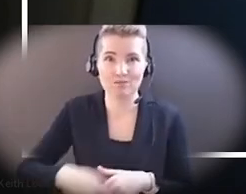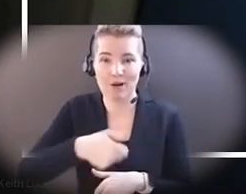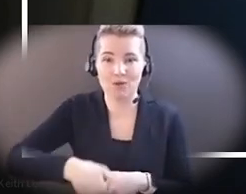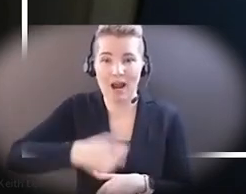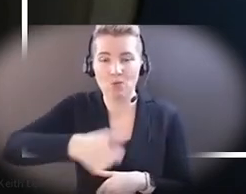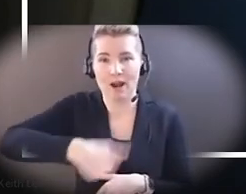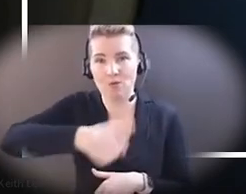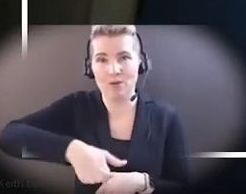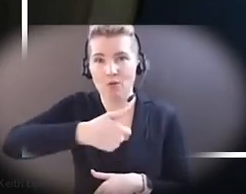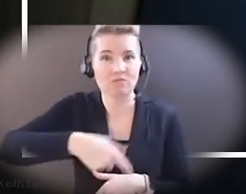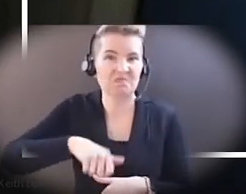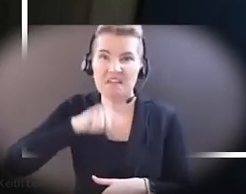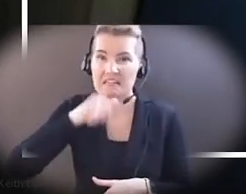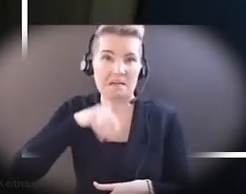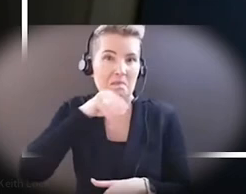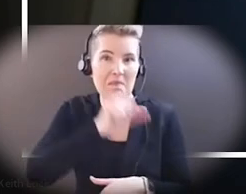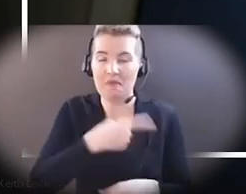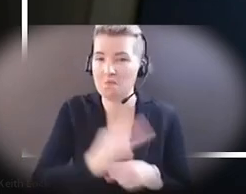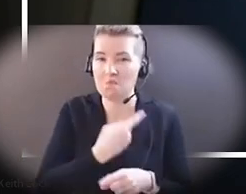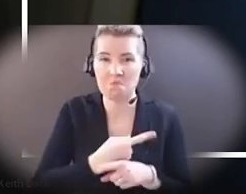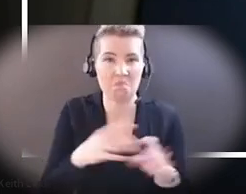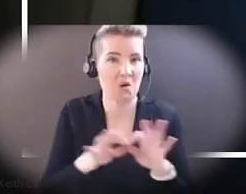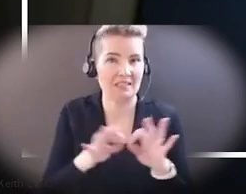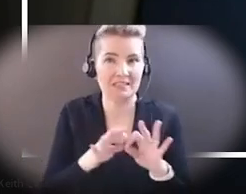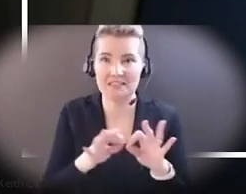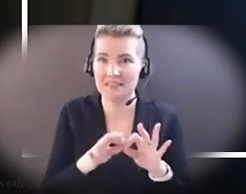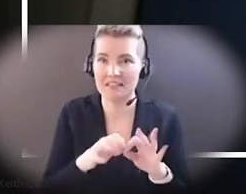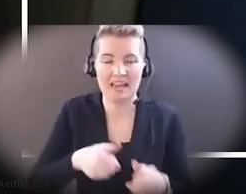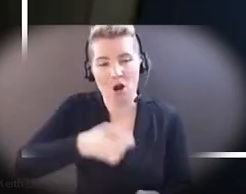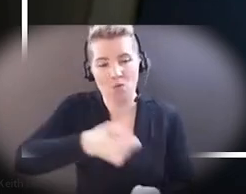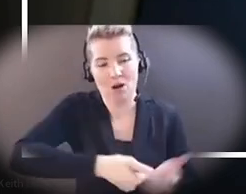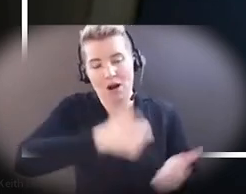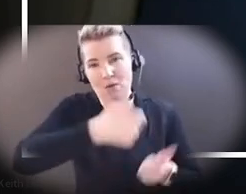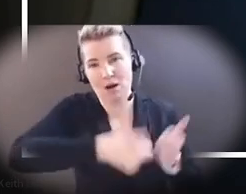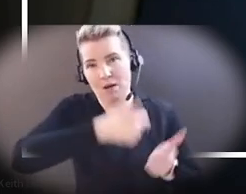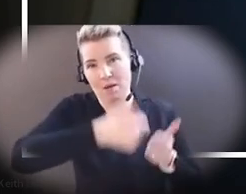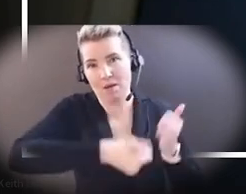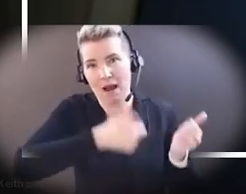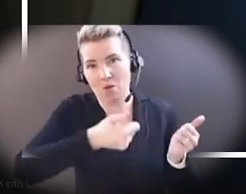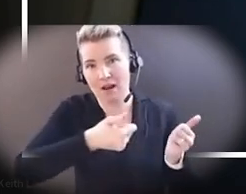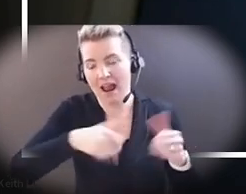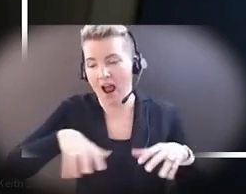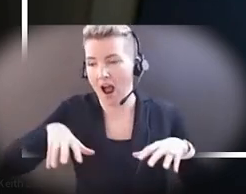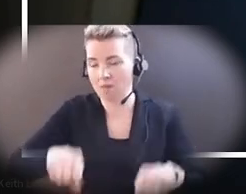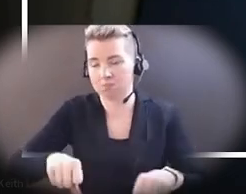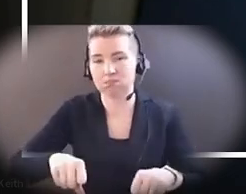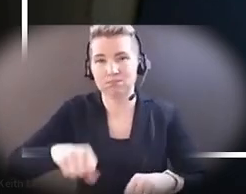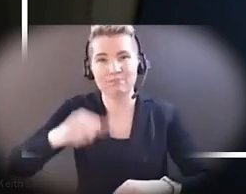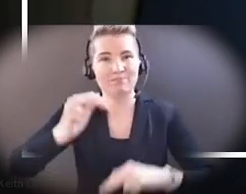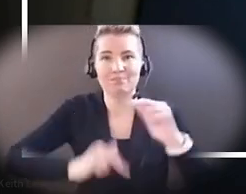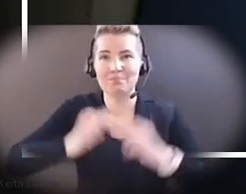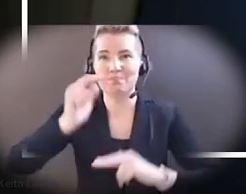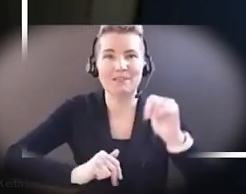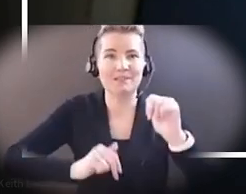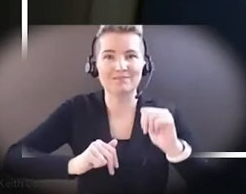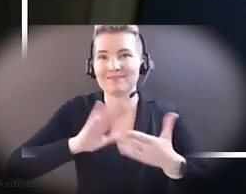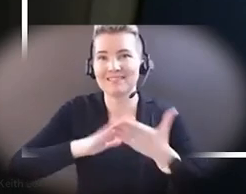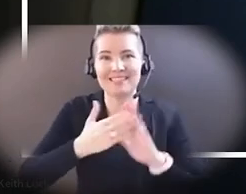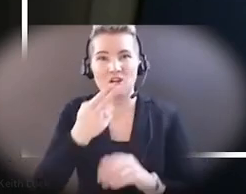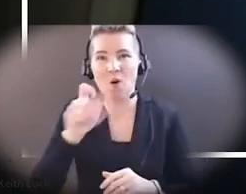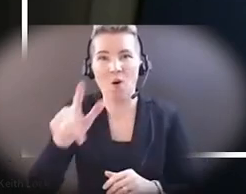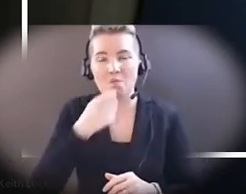give them fair market value. And then they built the City Hall there. And people just sort of went along with it because, you